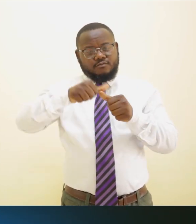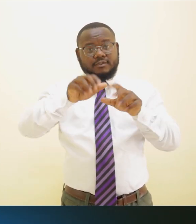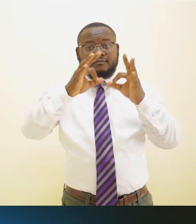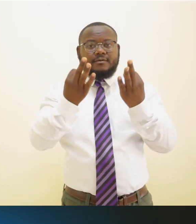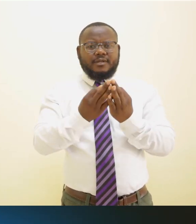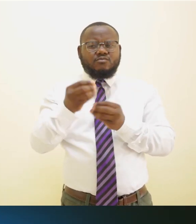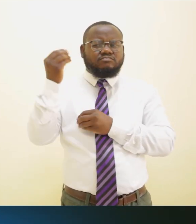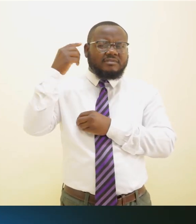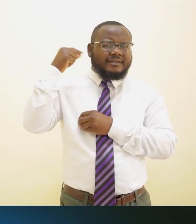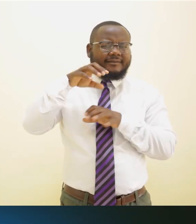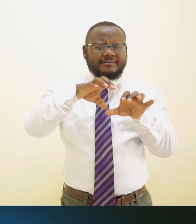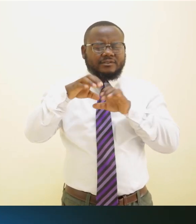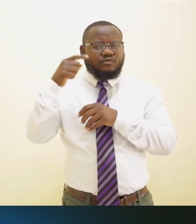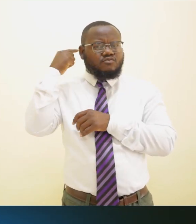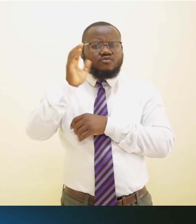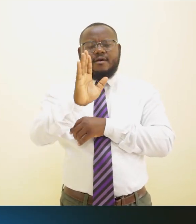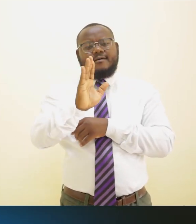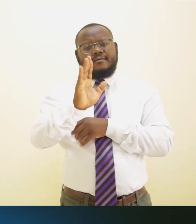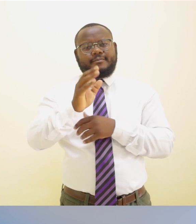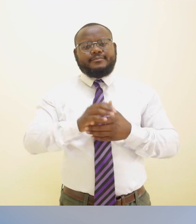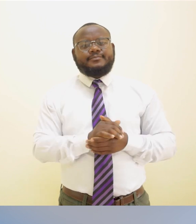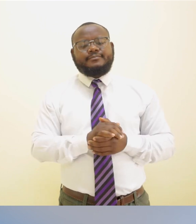objects or liquids into the ear.